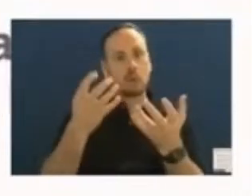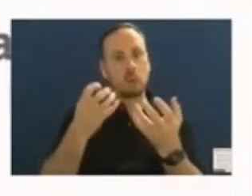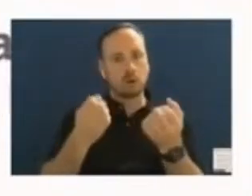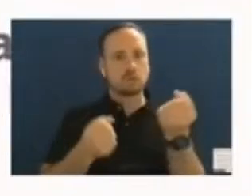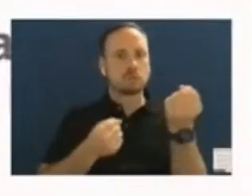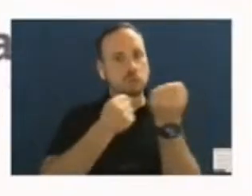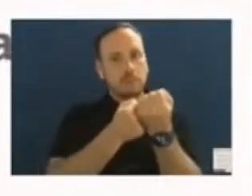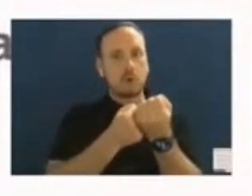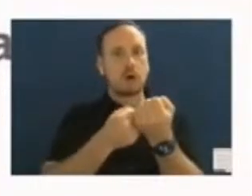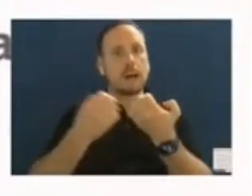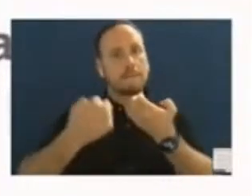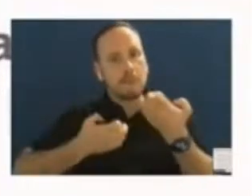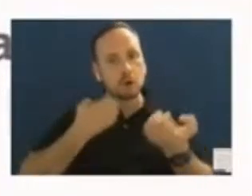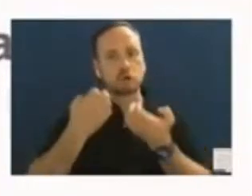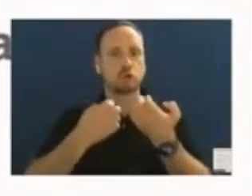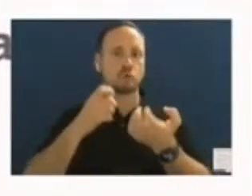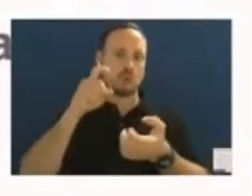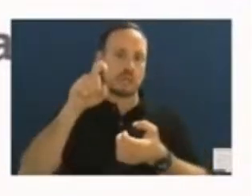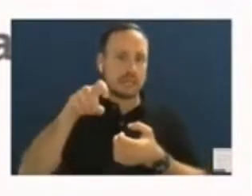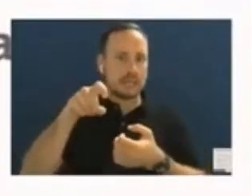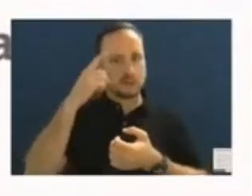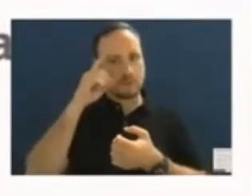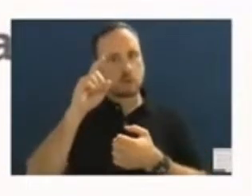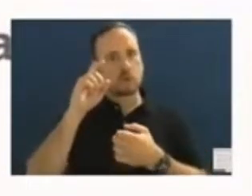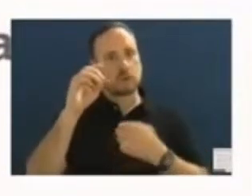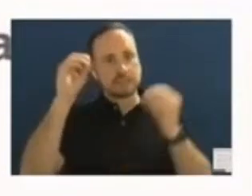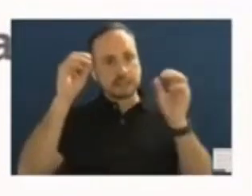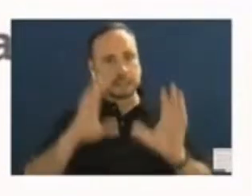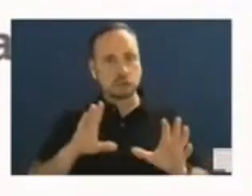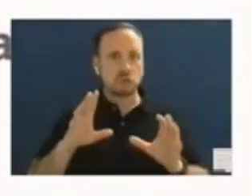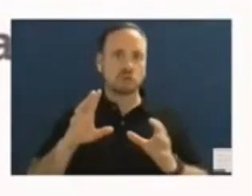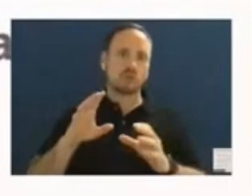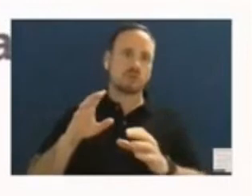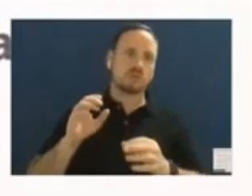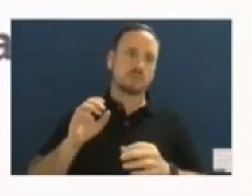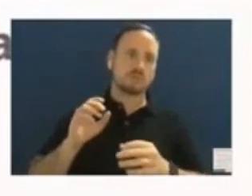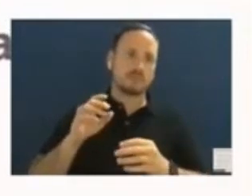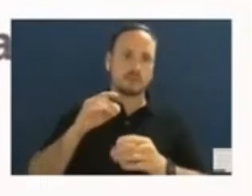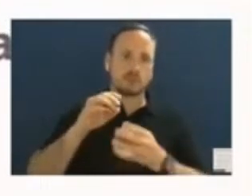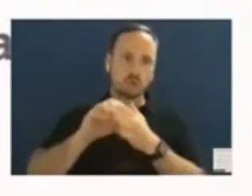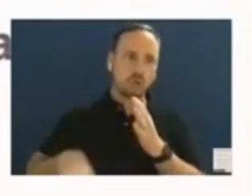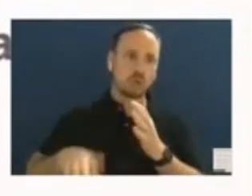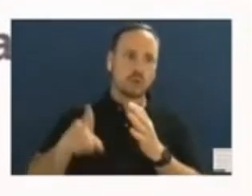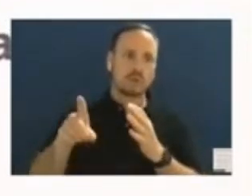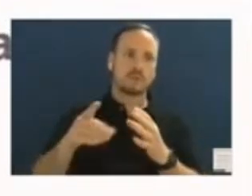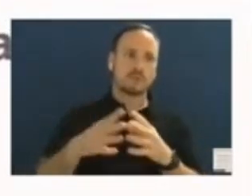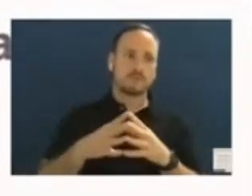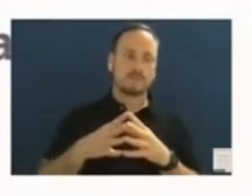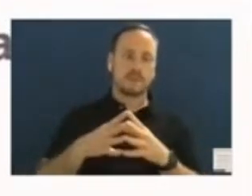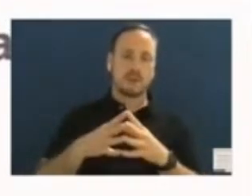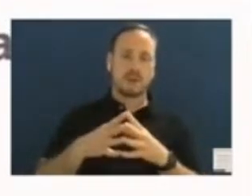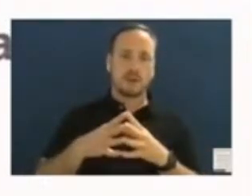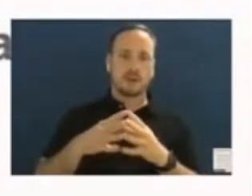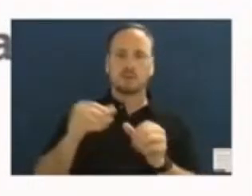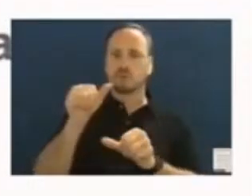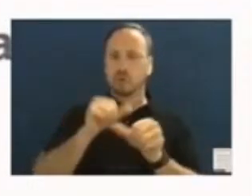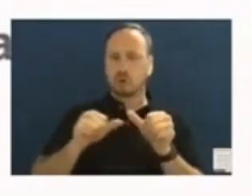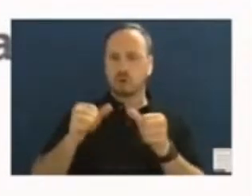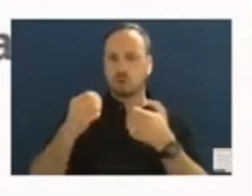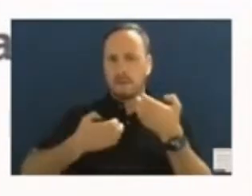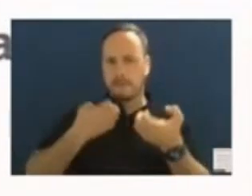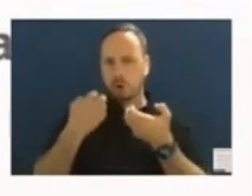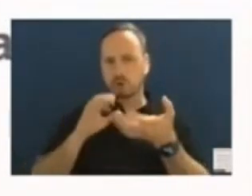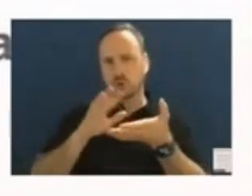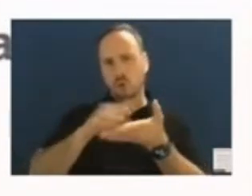needs for our students and for our teachers. And so our advisory block and our commitment to social emotional learning will continue to hold true whether you are in